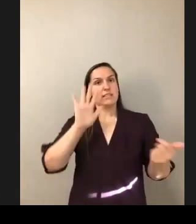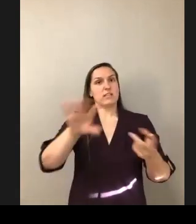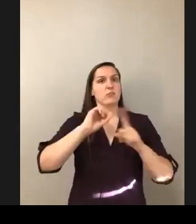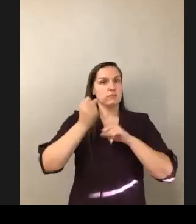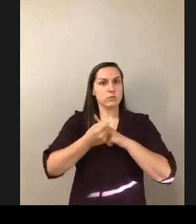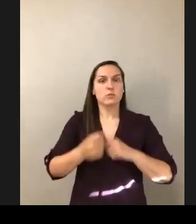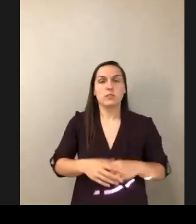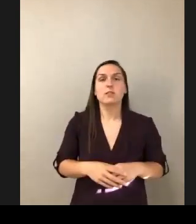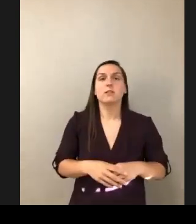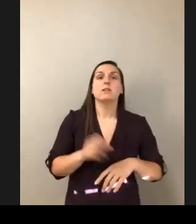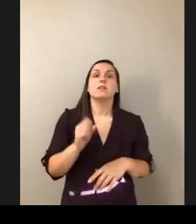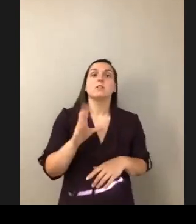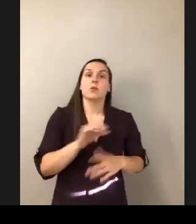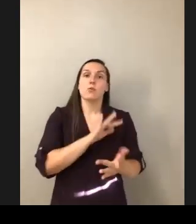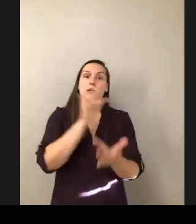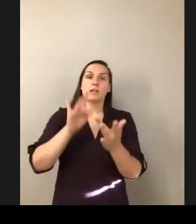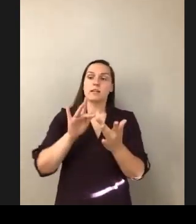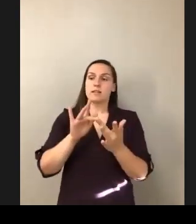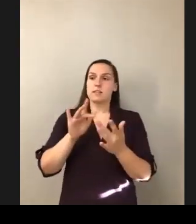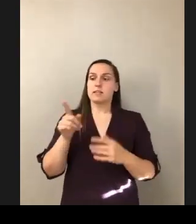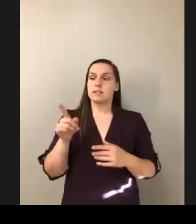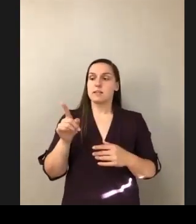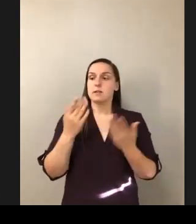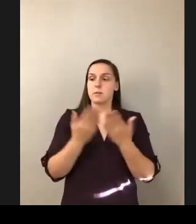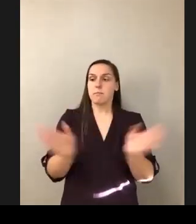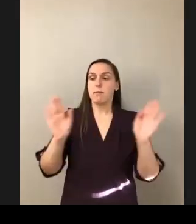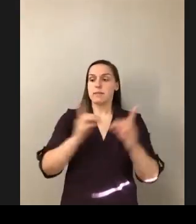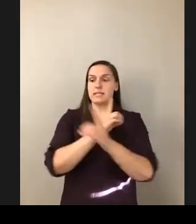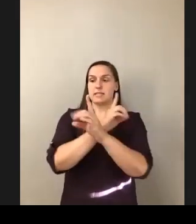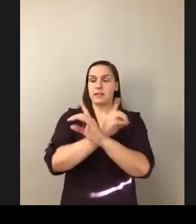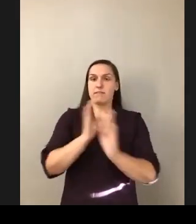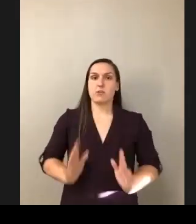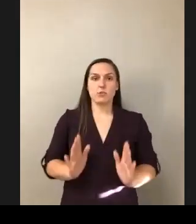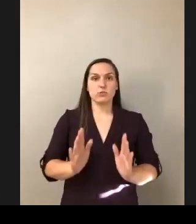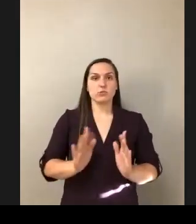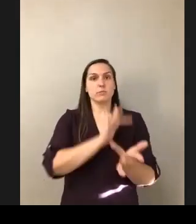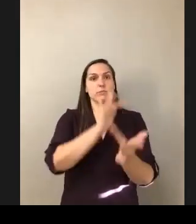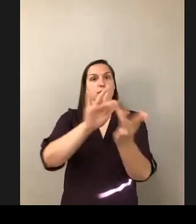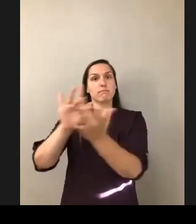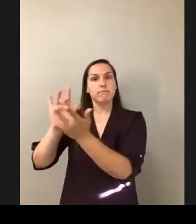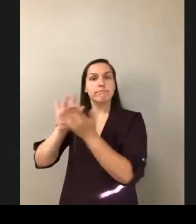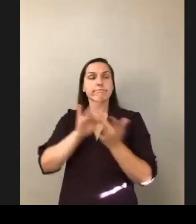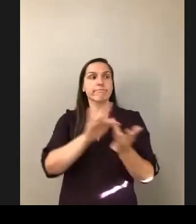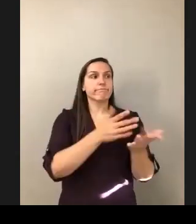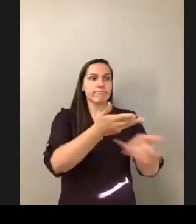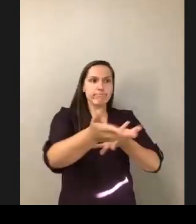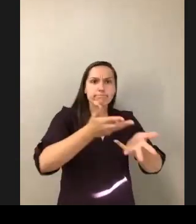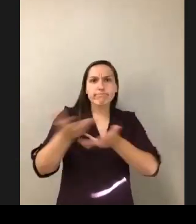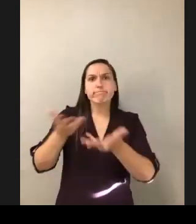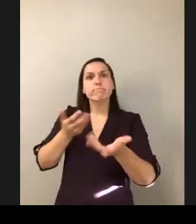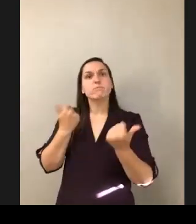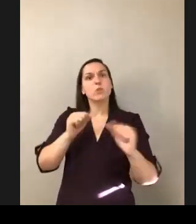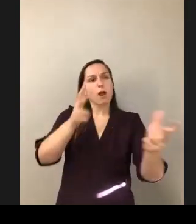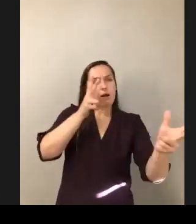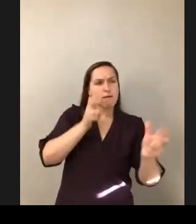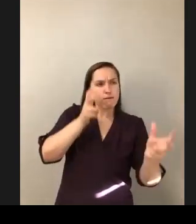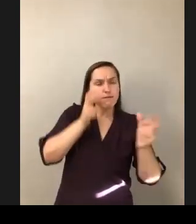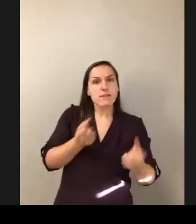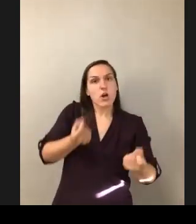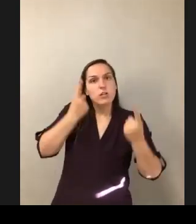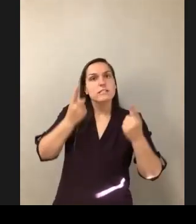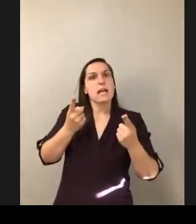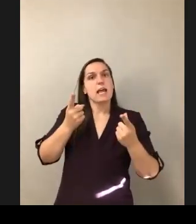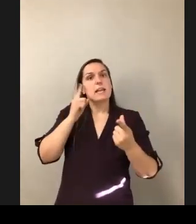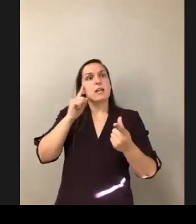out to public defenders might help understand and capture some cases that we previously wouldn't have known